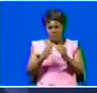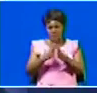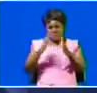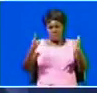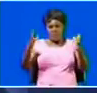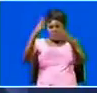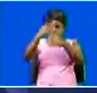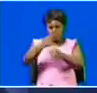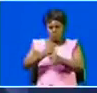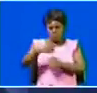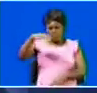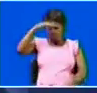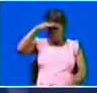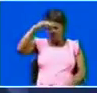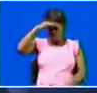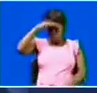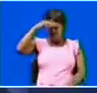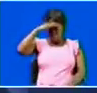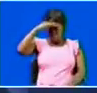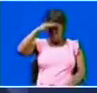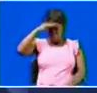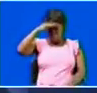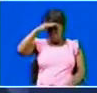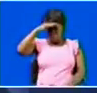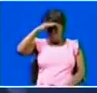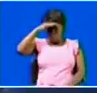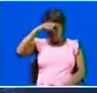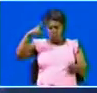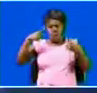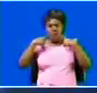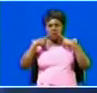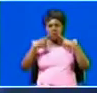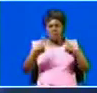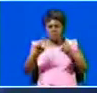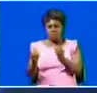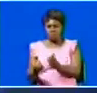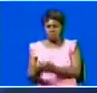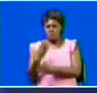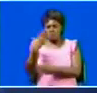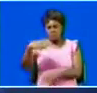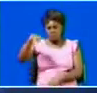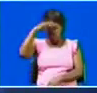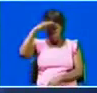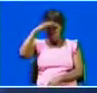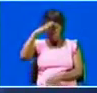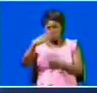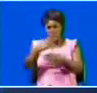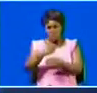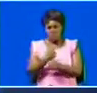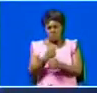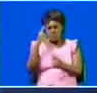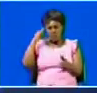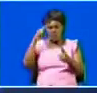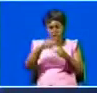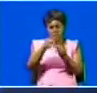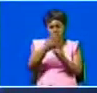largest manufacturers of alcoholic beverages, Pernod Ricard, announced that it will be putting up a distillery in Kenya, targeting the middle and lower